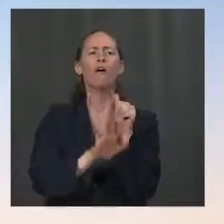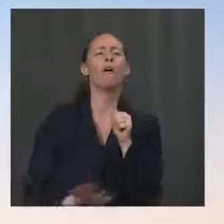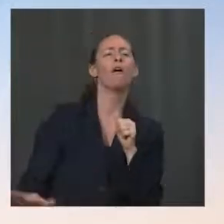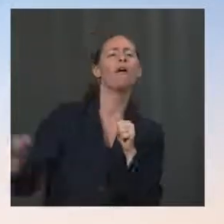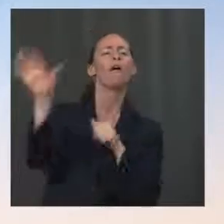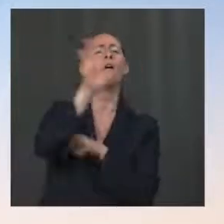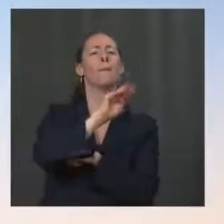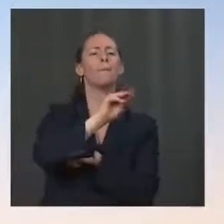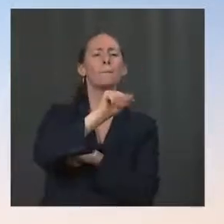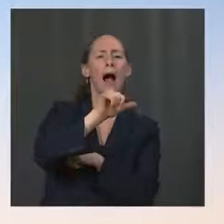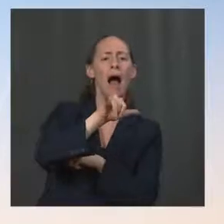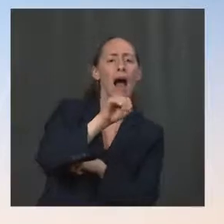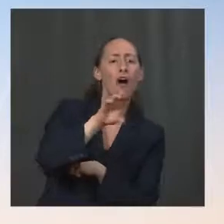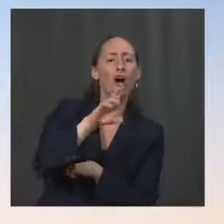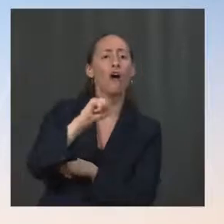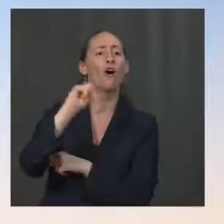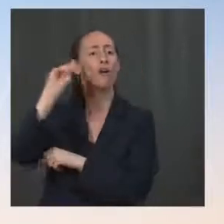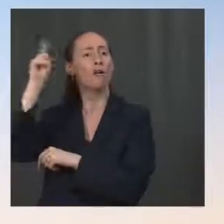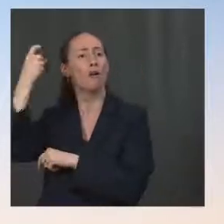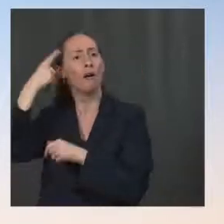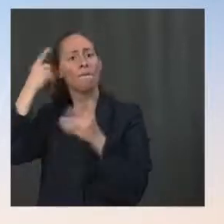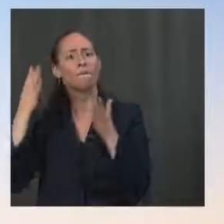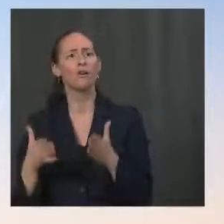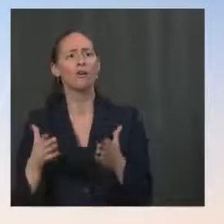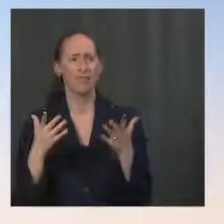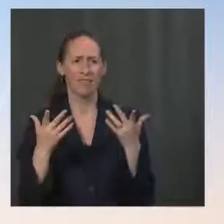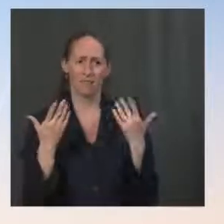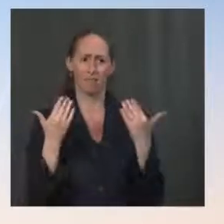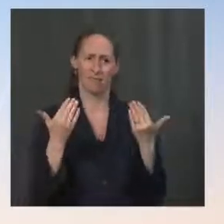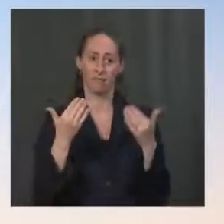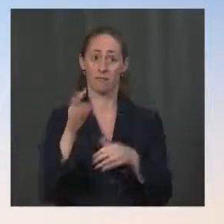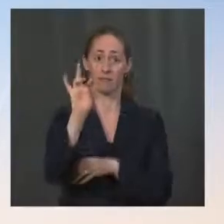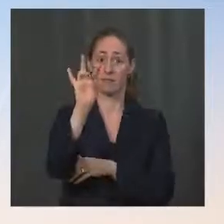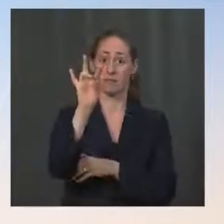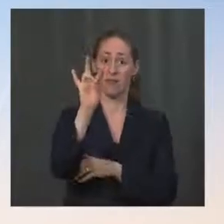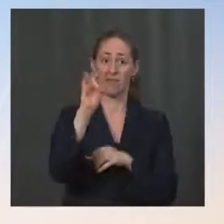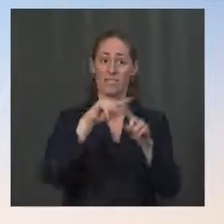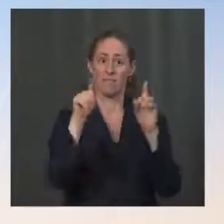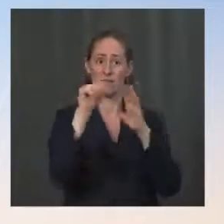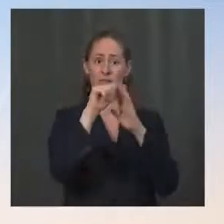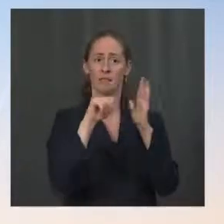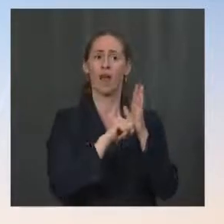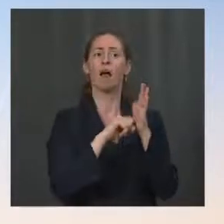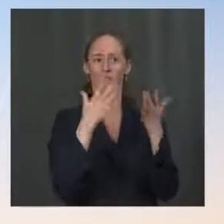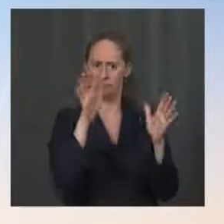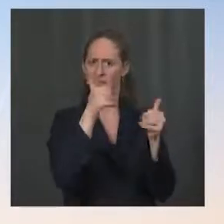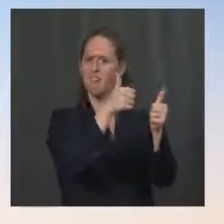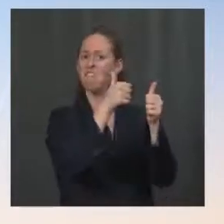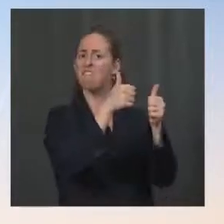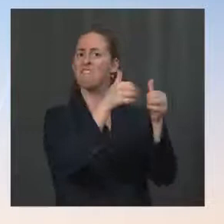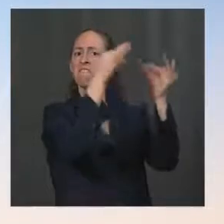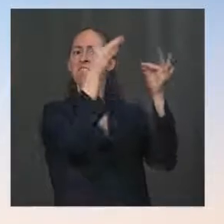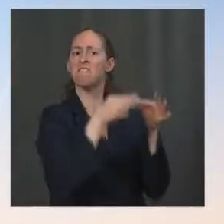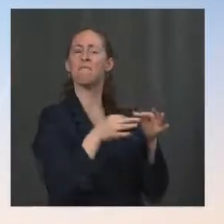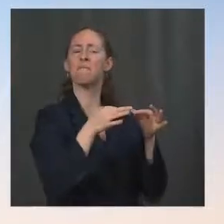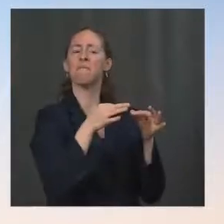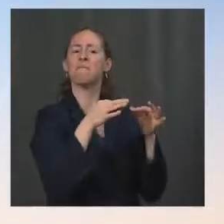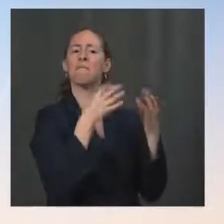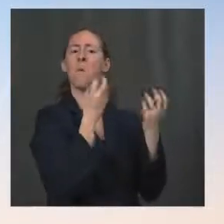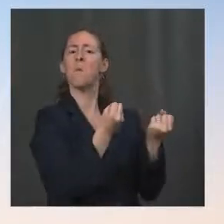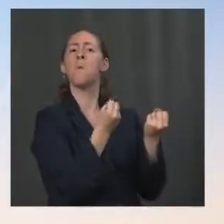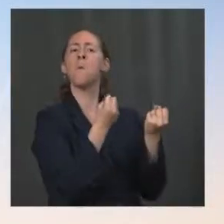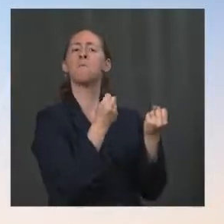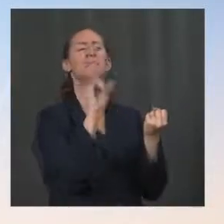There are 7 states across the country who have done that. It has the same impact, right? Because it is preventing people from being kicked out of their